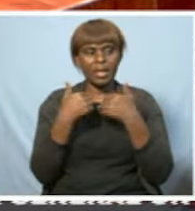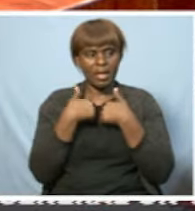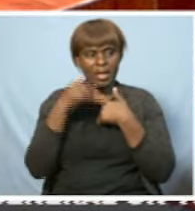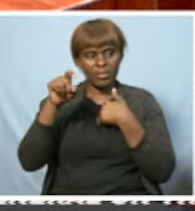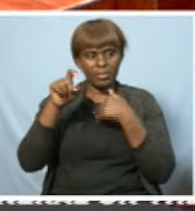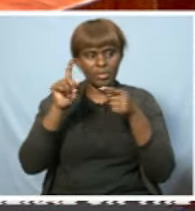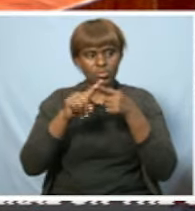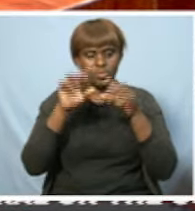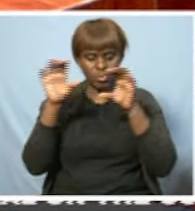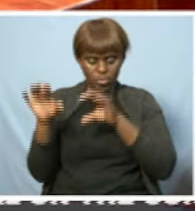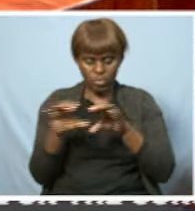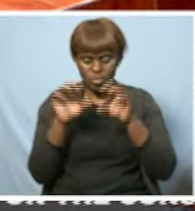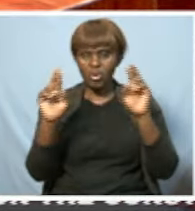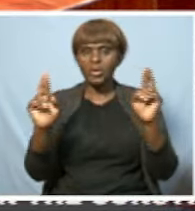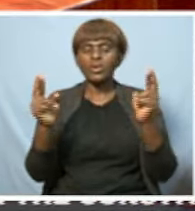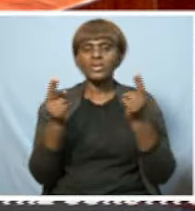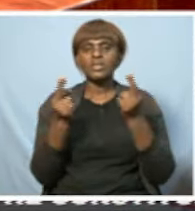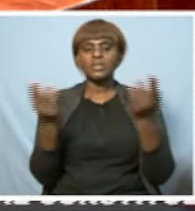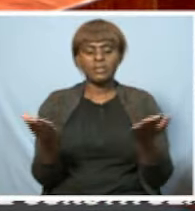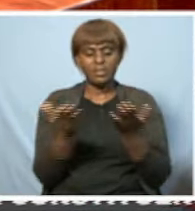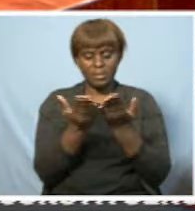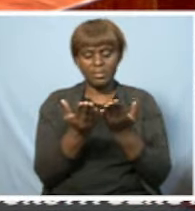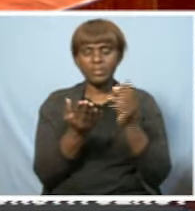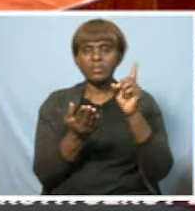do reconciliation, DF.